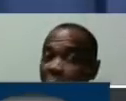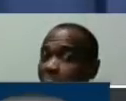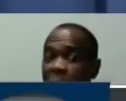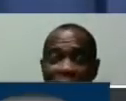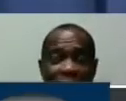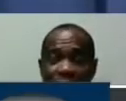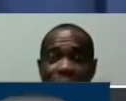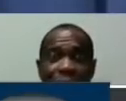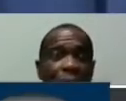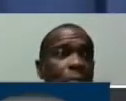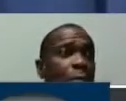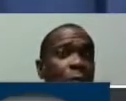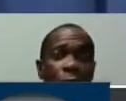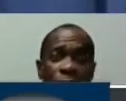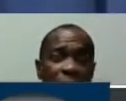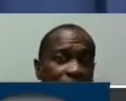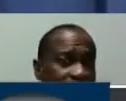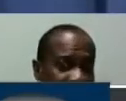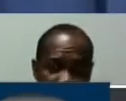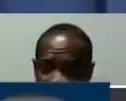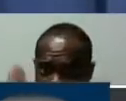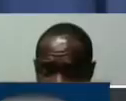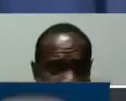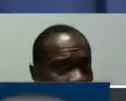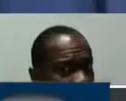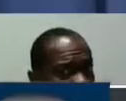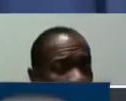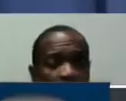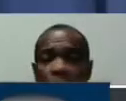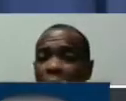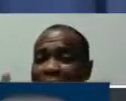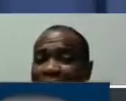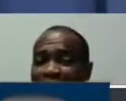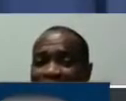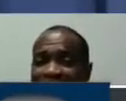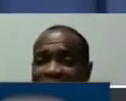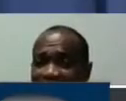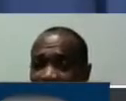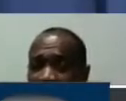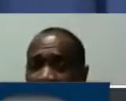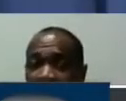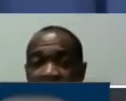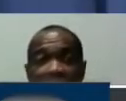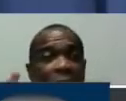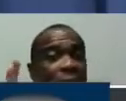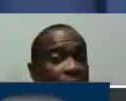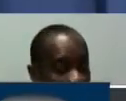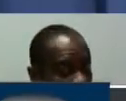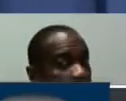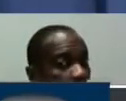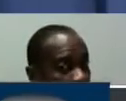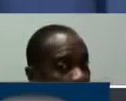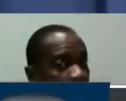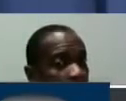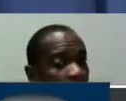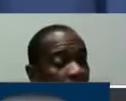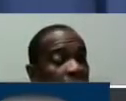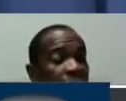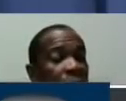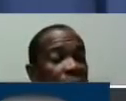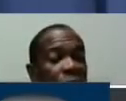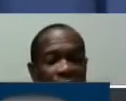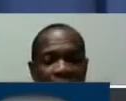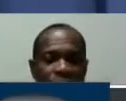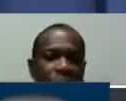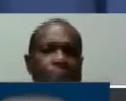than they require, more testing that they require to give them that buffer. So the parallel